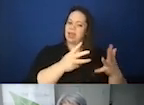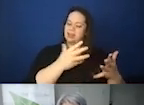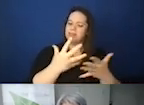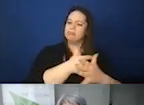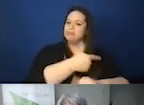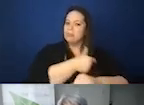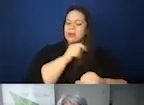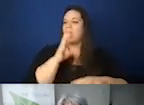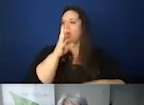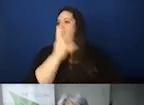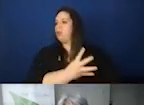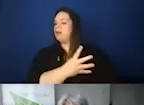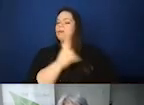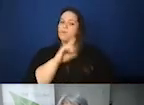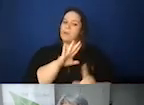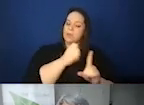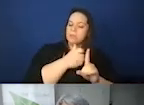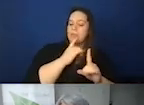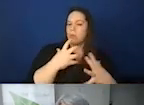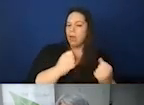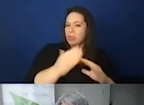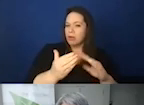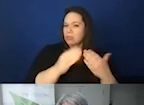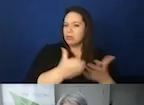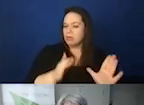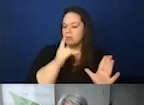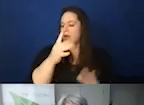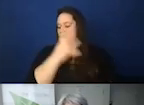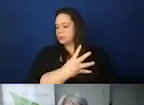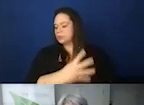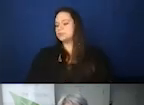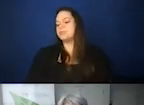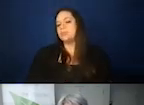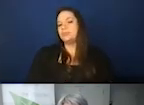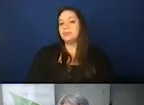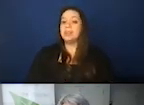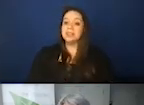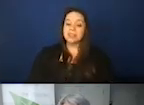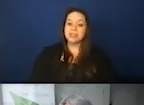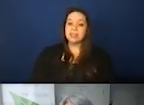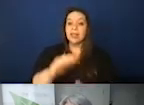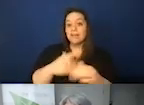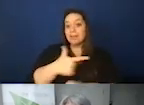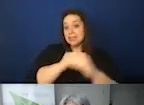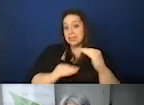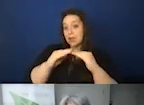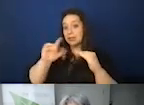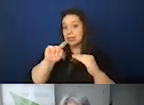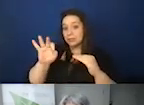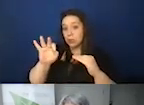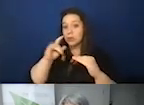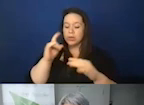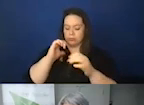the sake of the community at large. The Vaccine Equity Task Force was created to try to support that